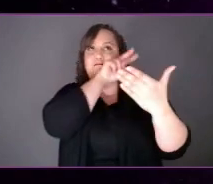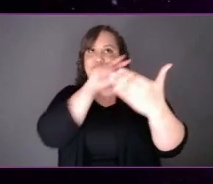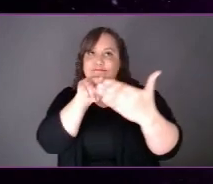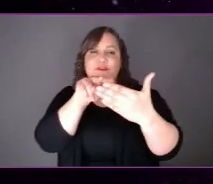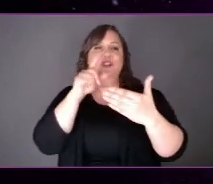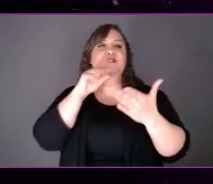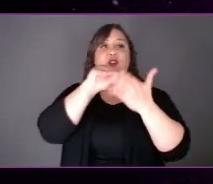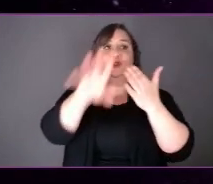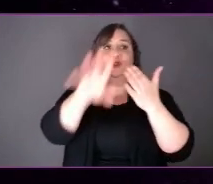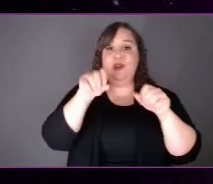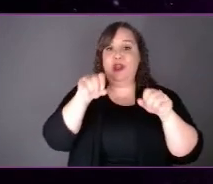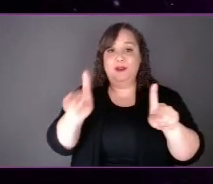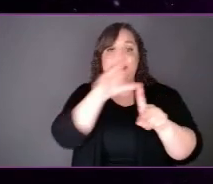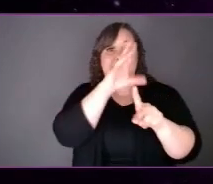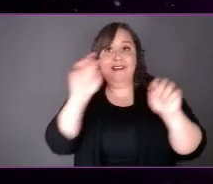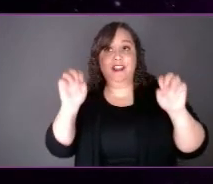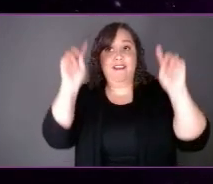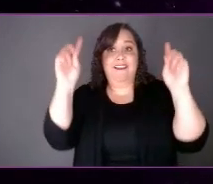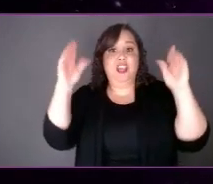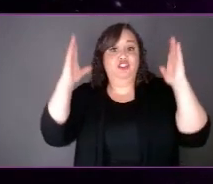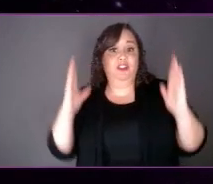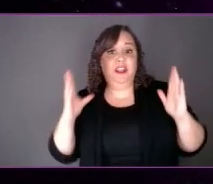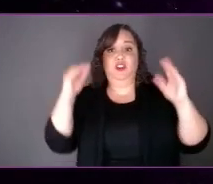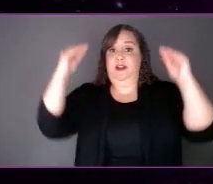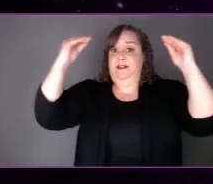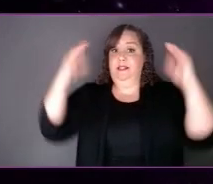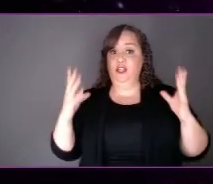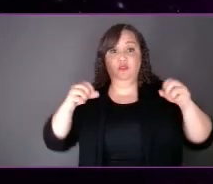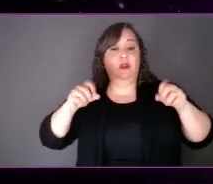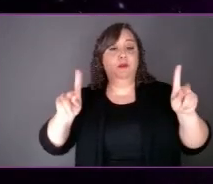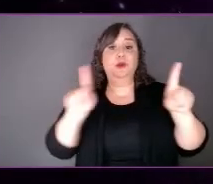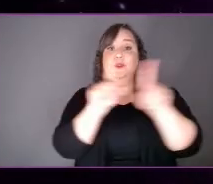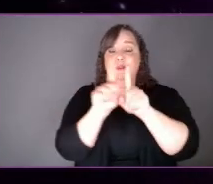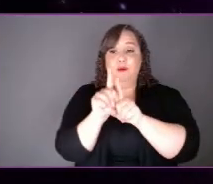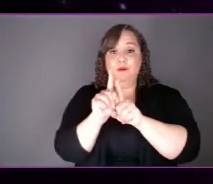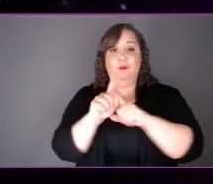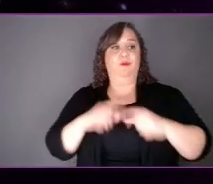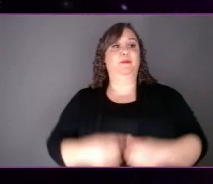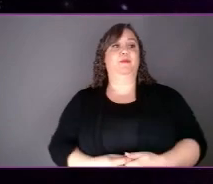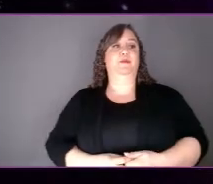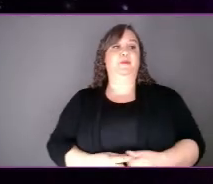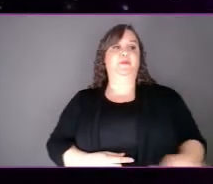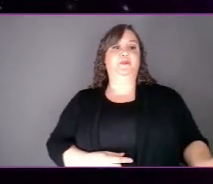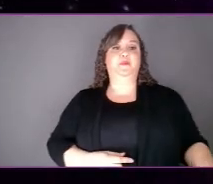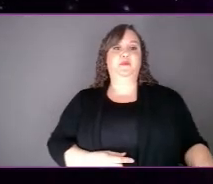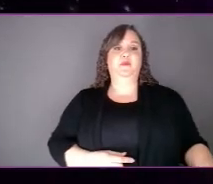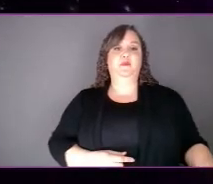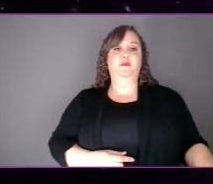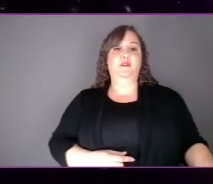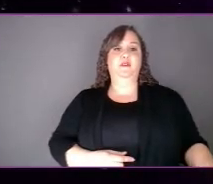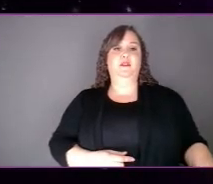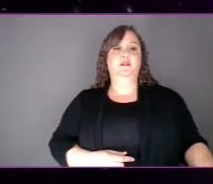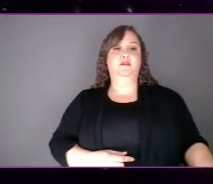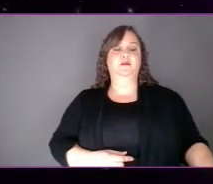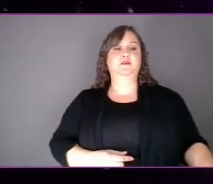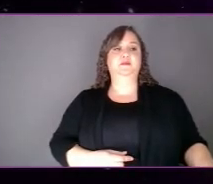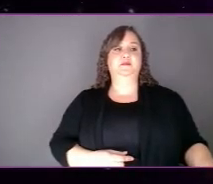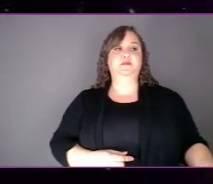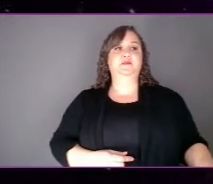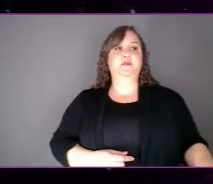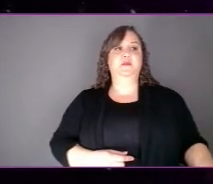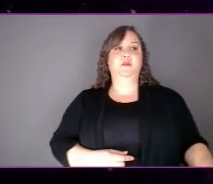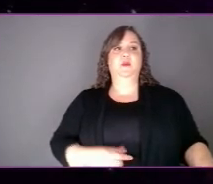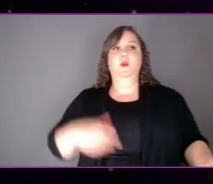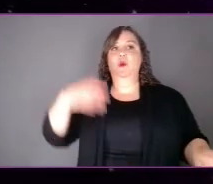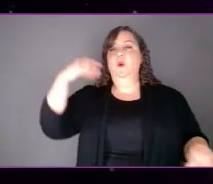then also educator and teacher opportunities as well. Yeah, so there's such a vast, you know, amount of